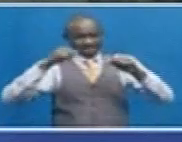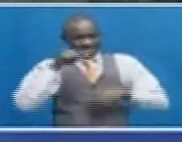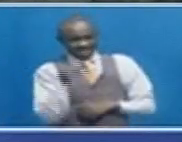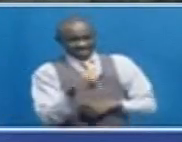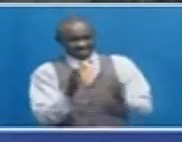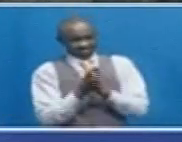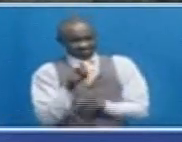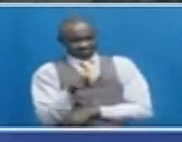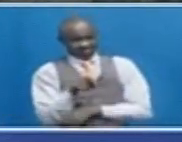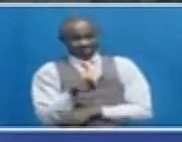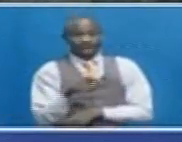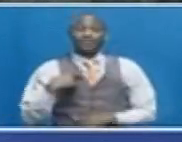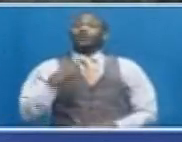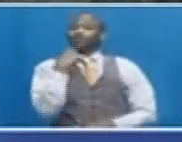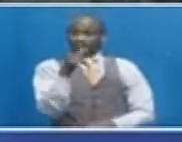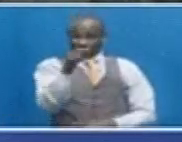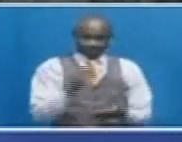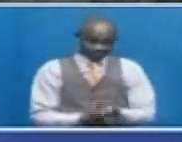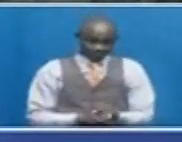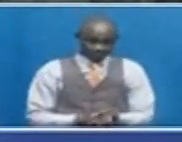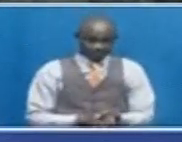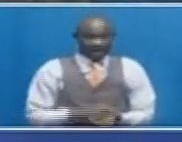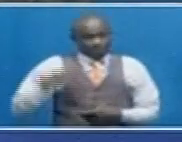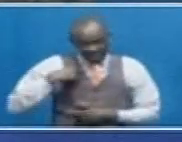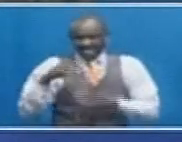peace agreement? Let me tell you that we are not fractured.